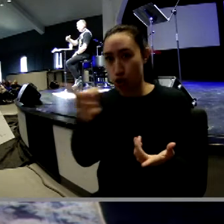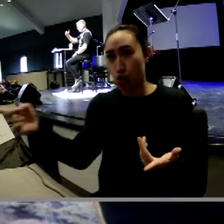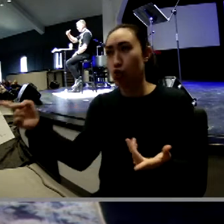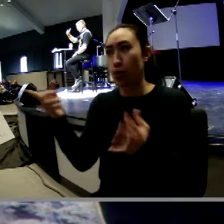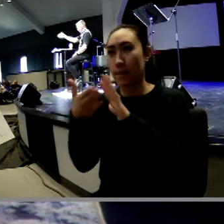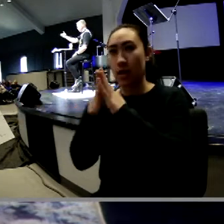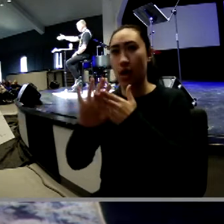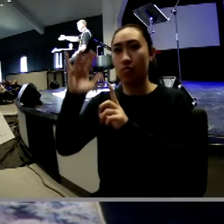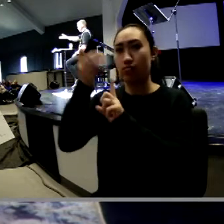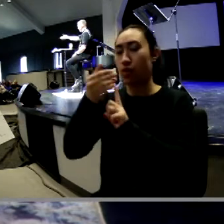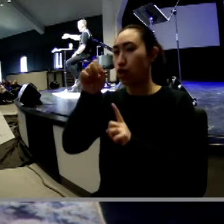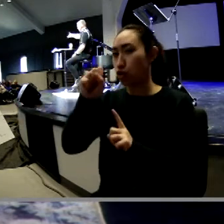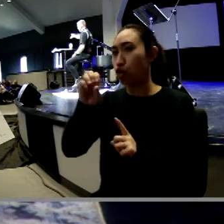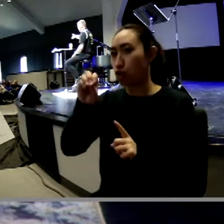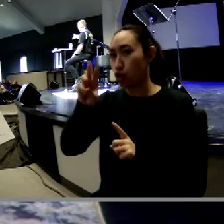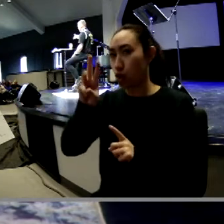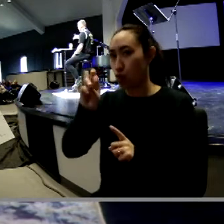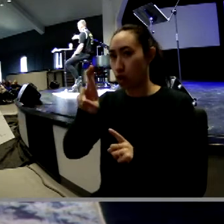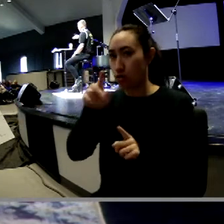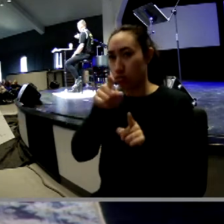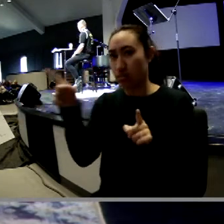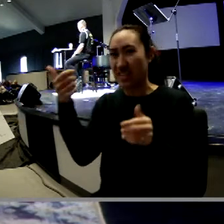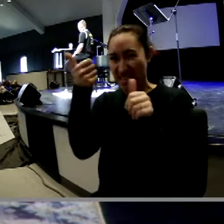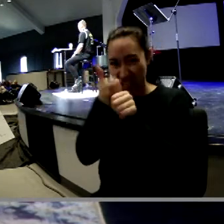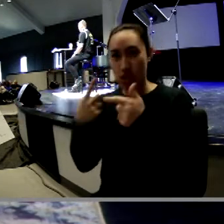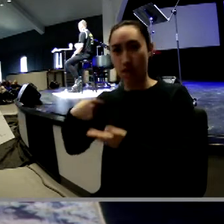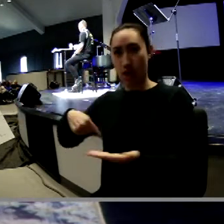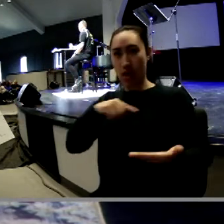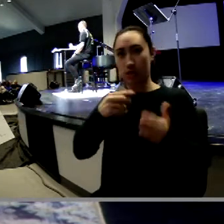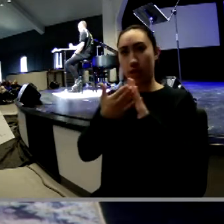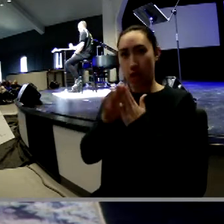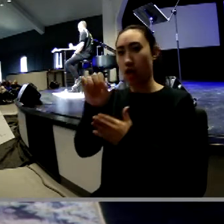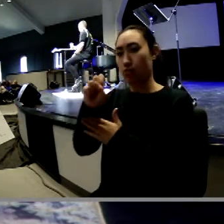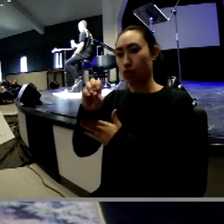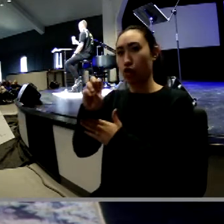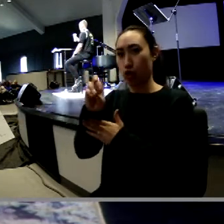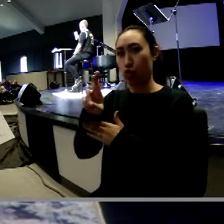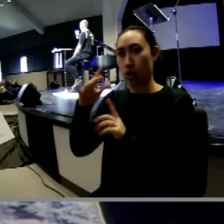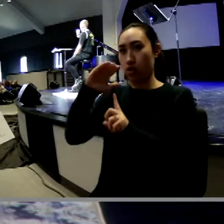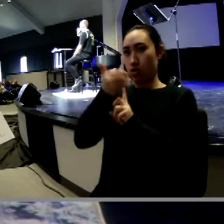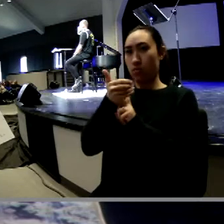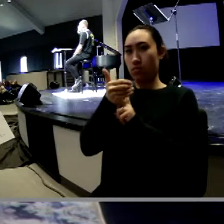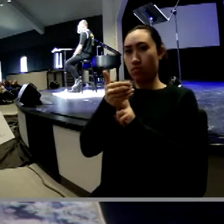He knows you by name, so he certainly knows your soil type.